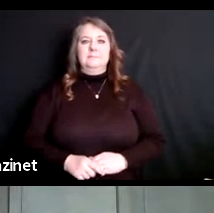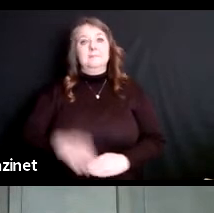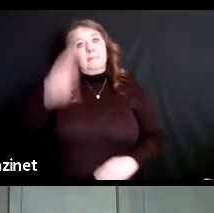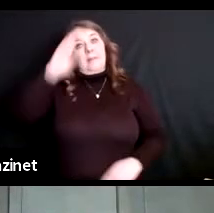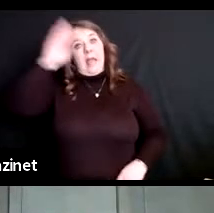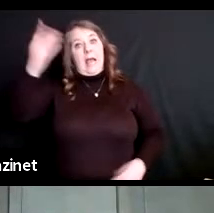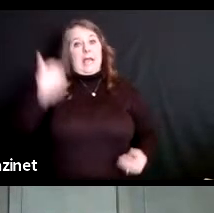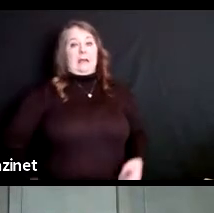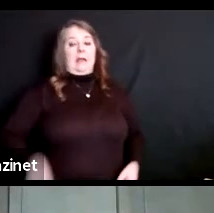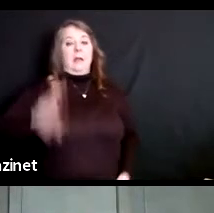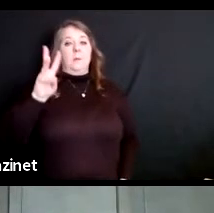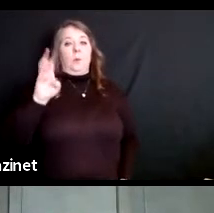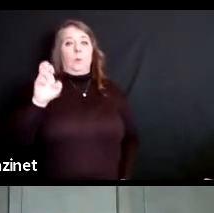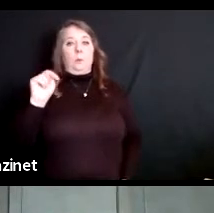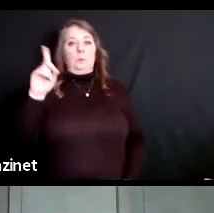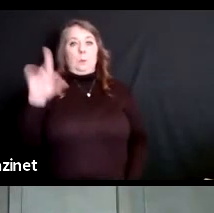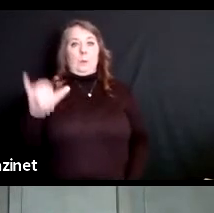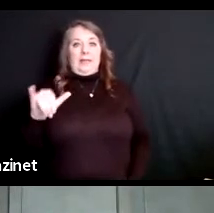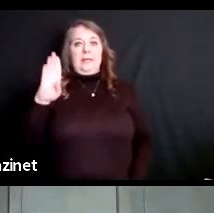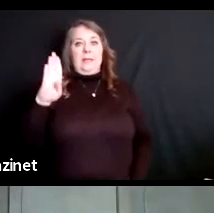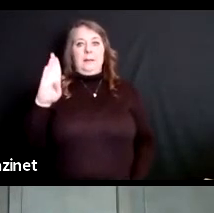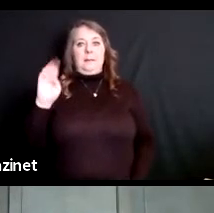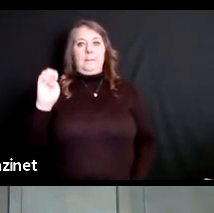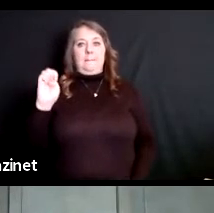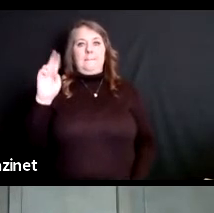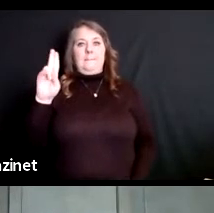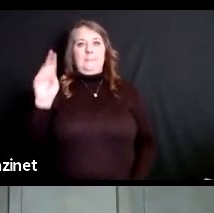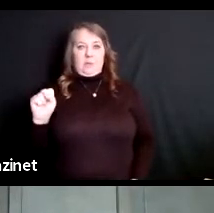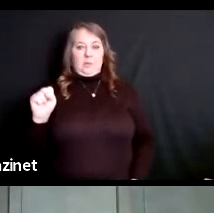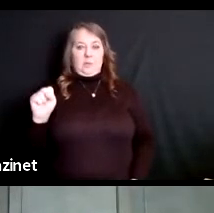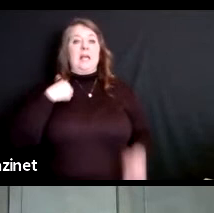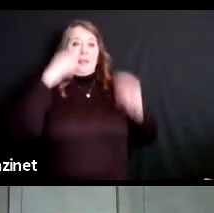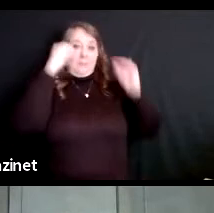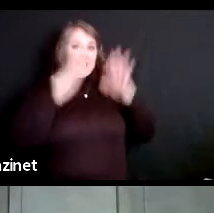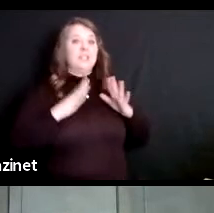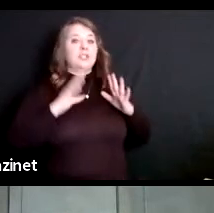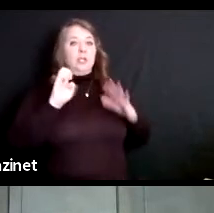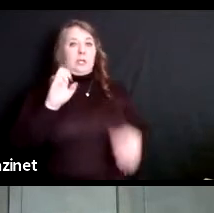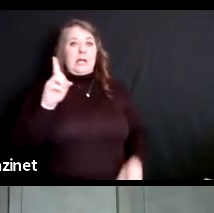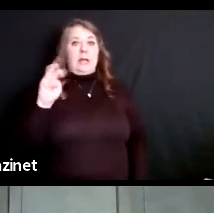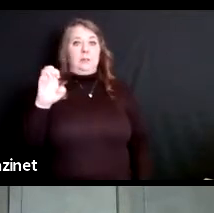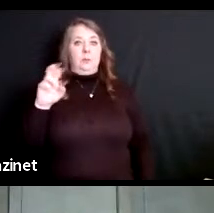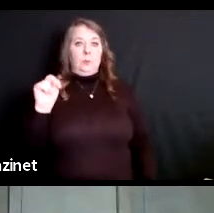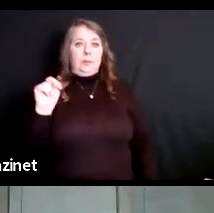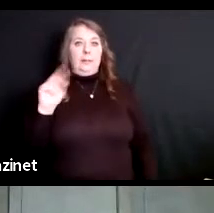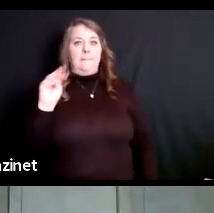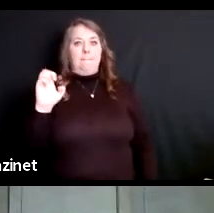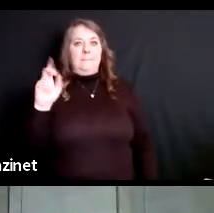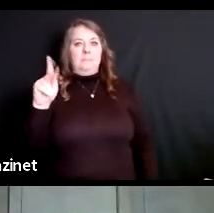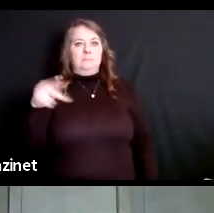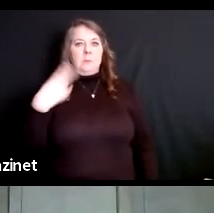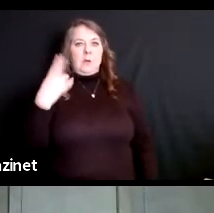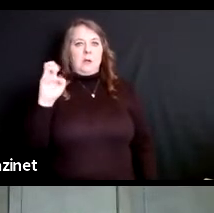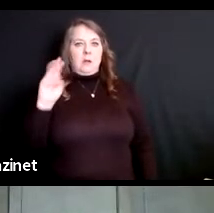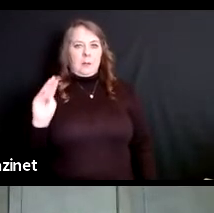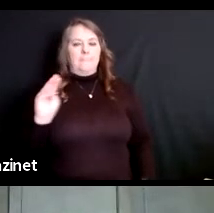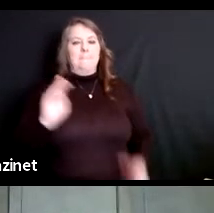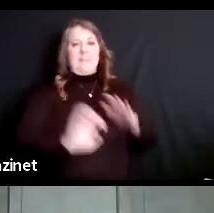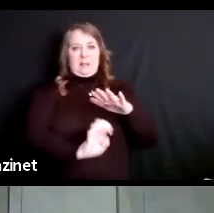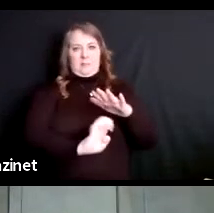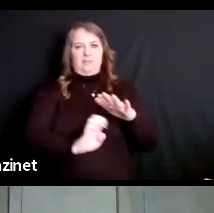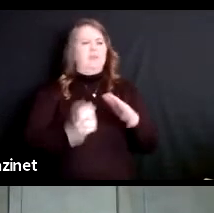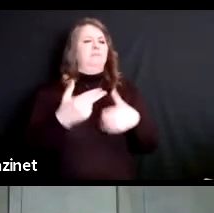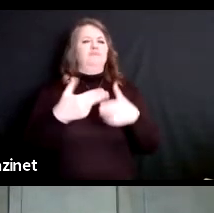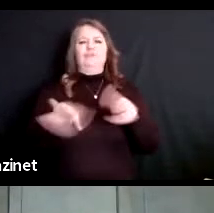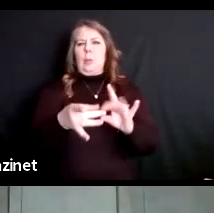Hi, I'm Wendy Buse. I'm a teacher at Edwin Markham Elementary. I just have some short comments and